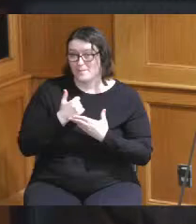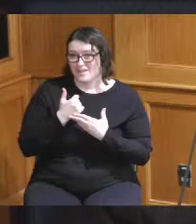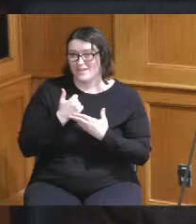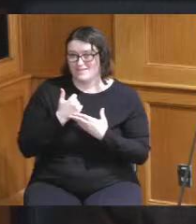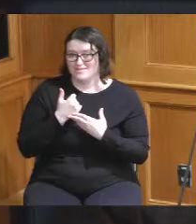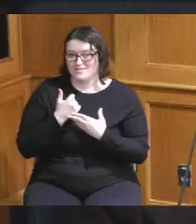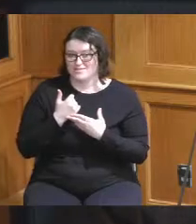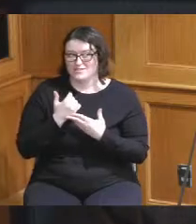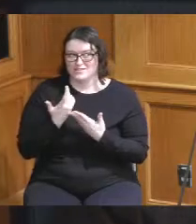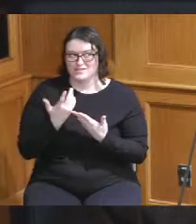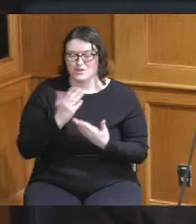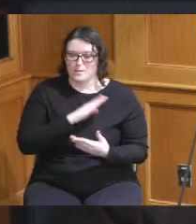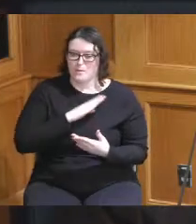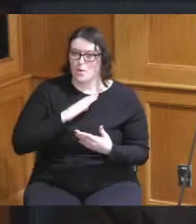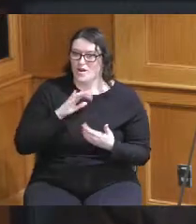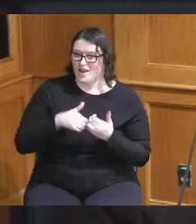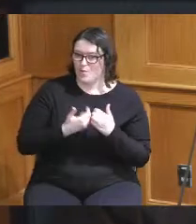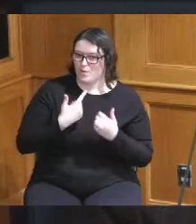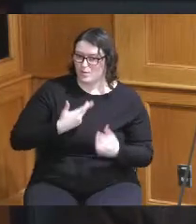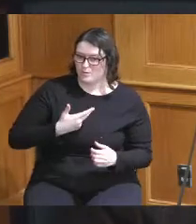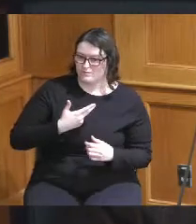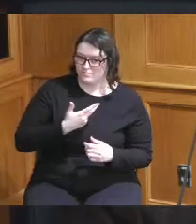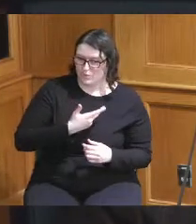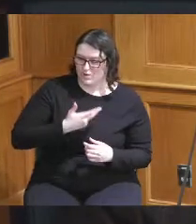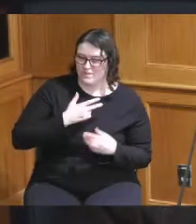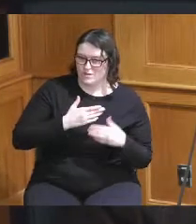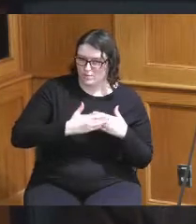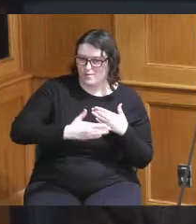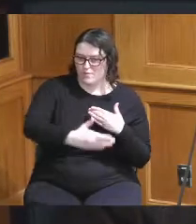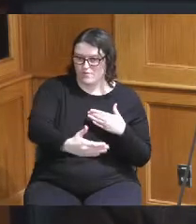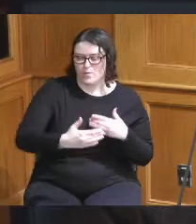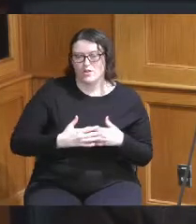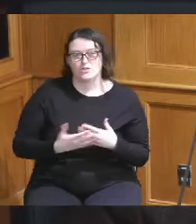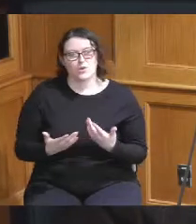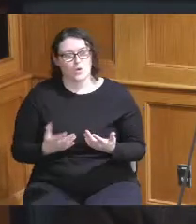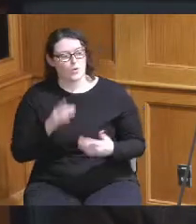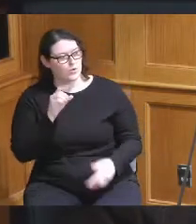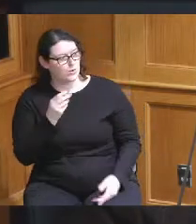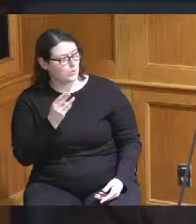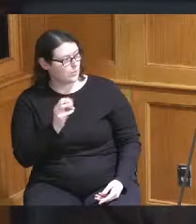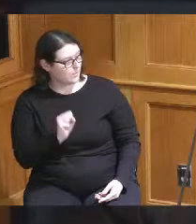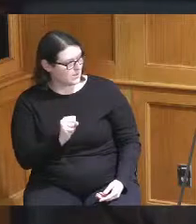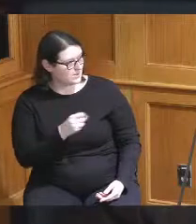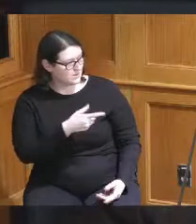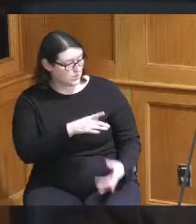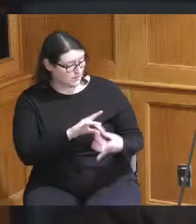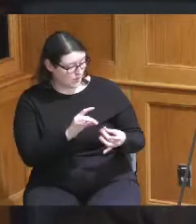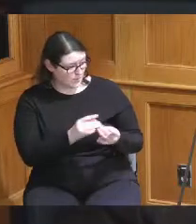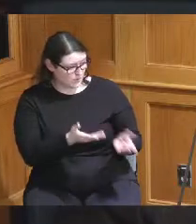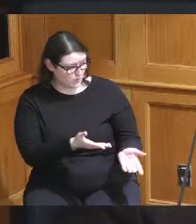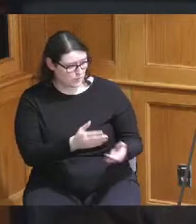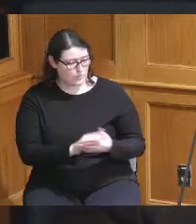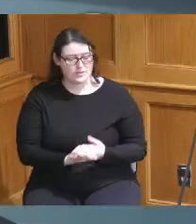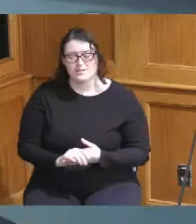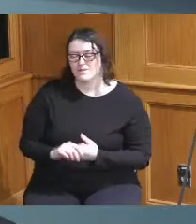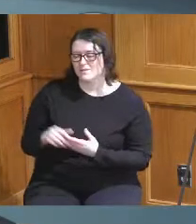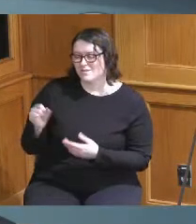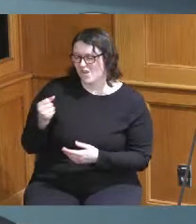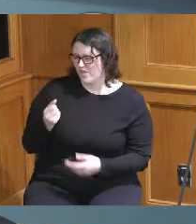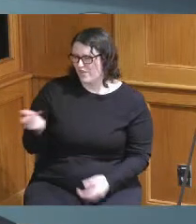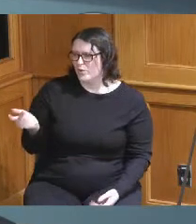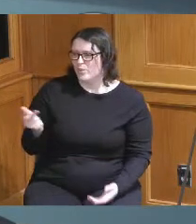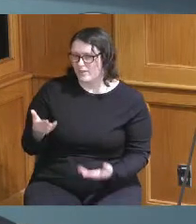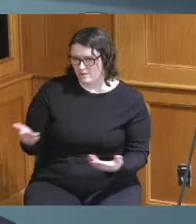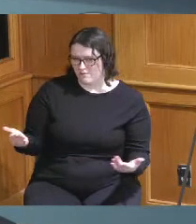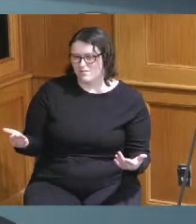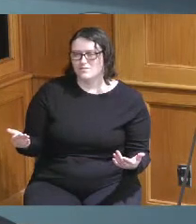want to move forward. So, Commissioner, given the information related to the impervious surface fee, I'm sure you have comments as well. Yeah, just a few